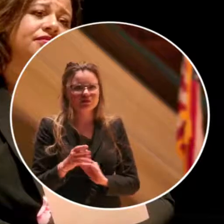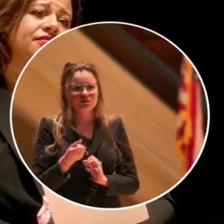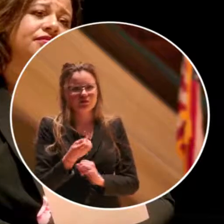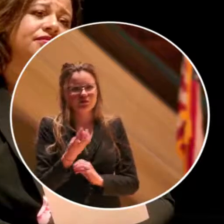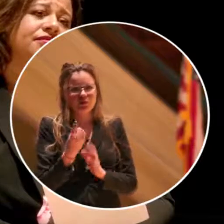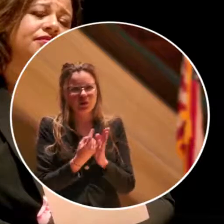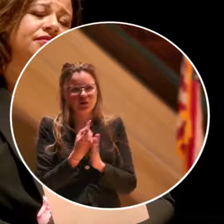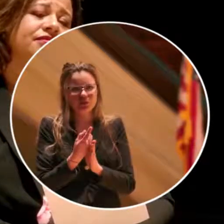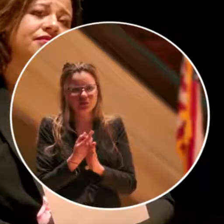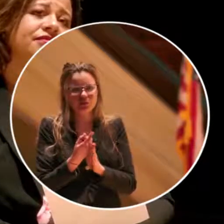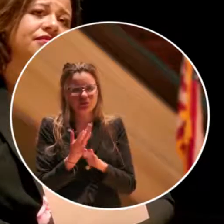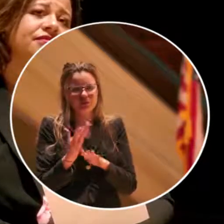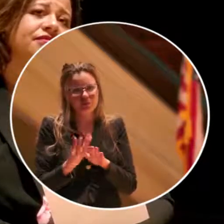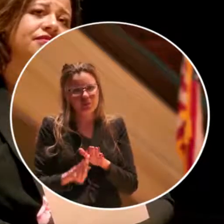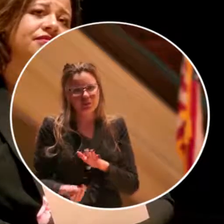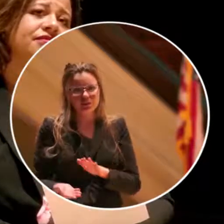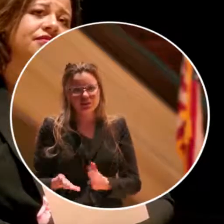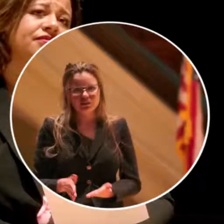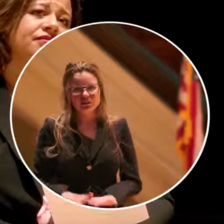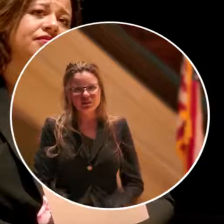No matter how tough,